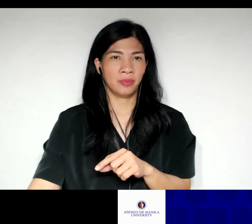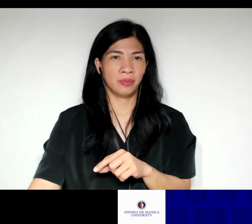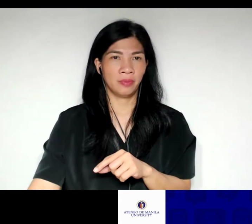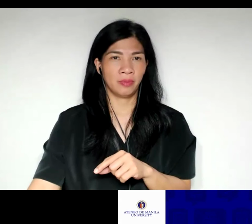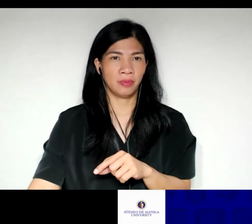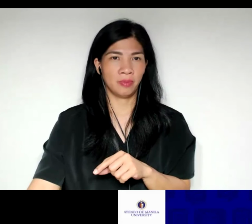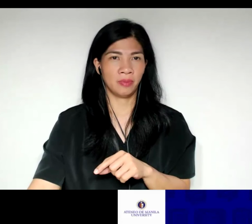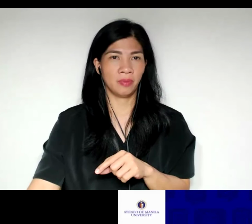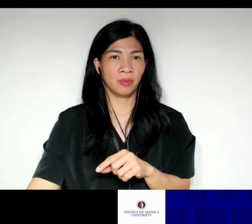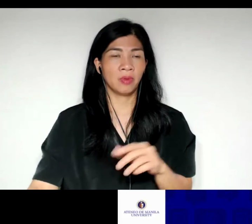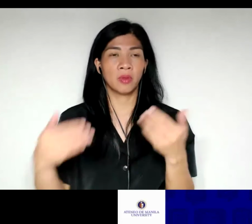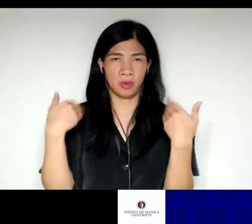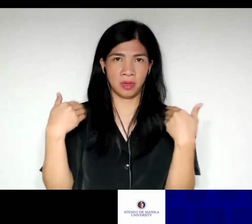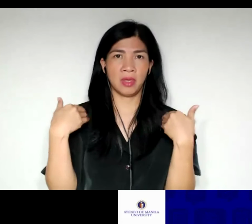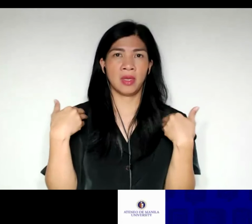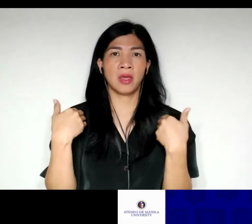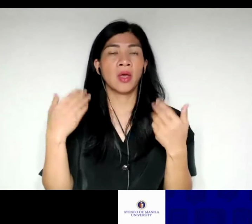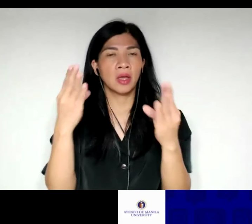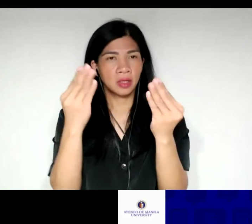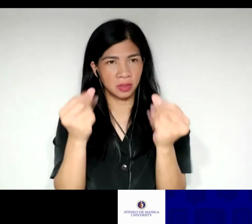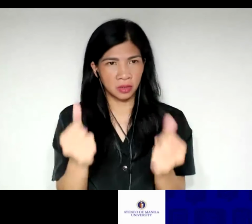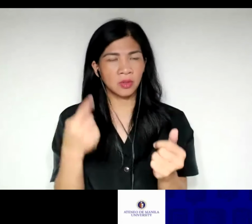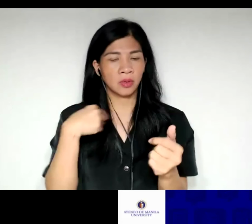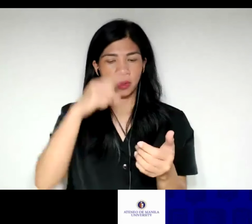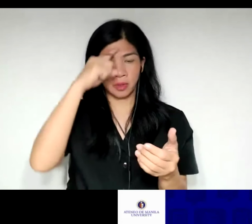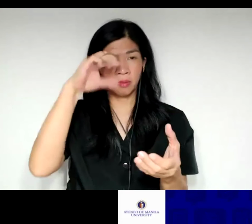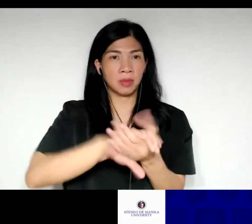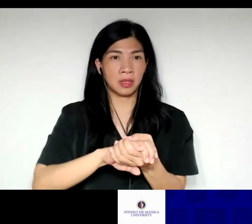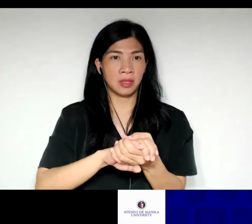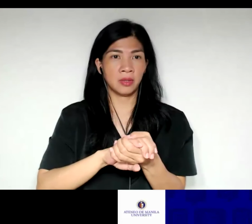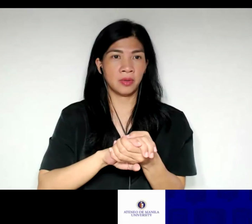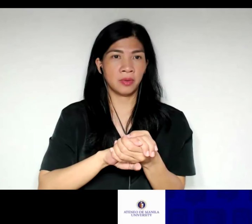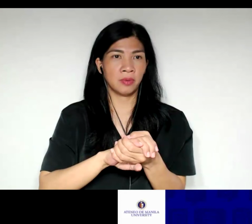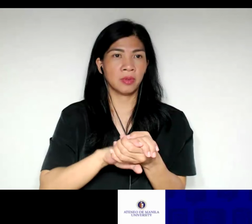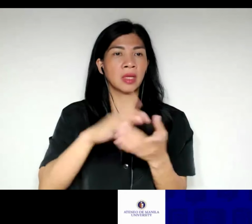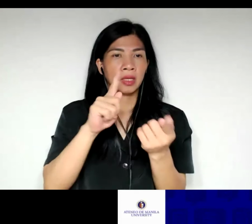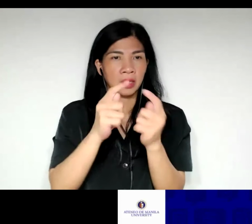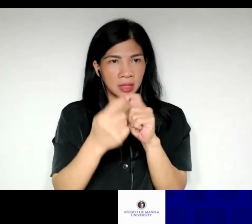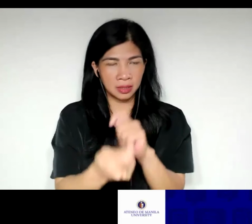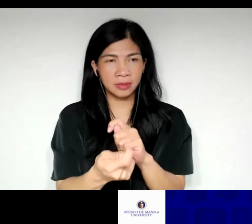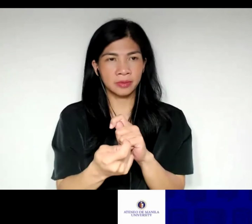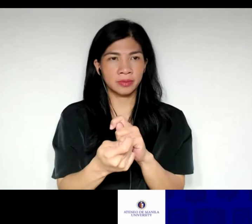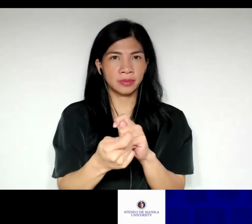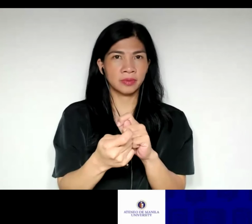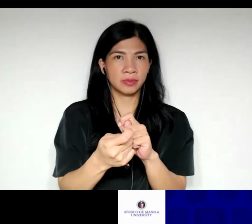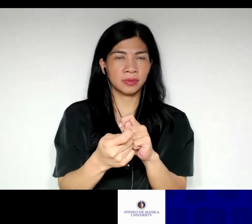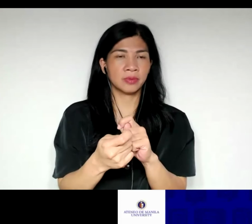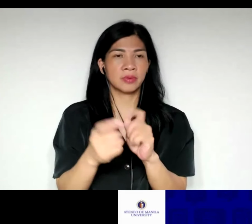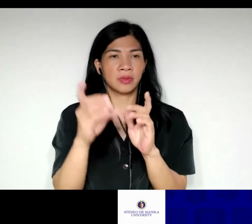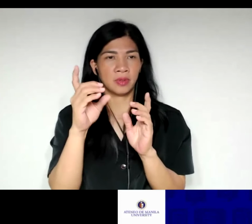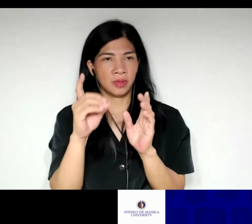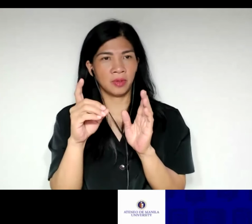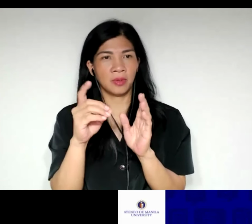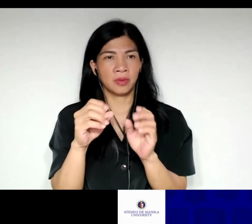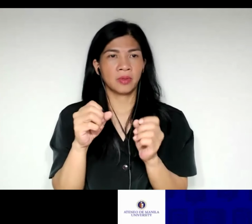we have the solutions with renewable energy, and we believe that a transition to a democratized and